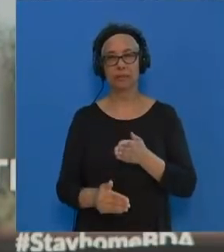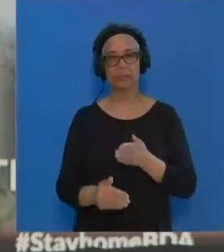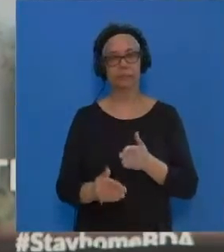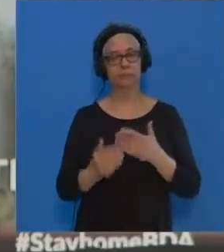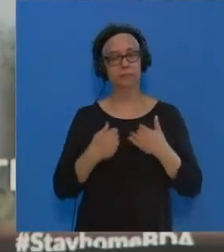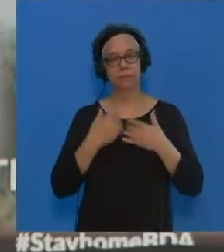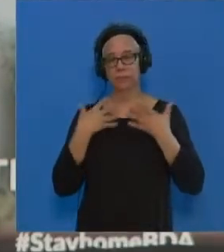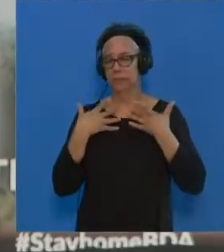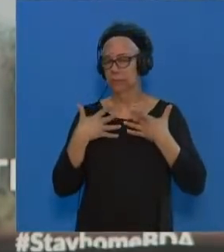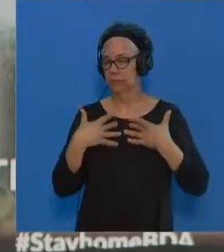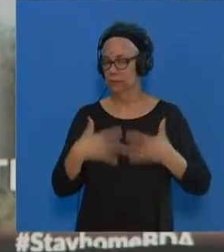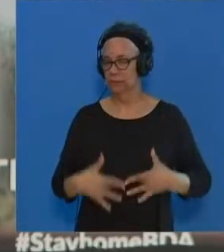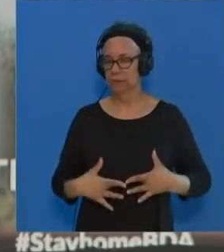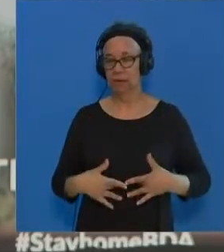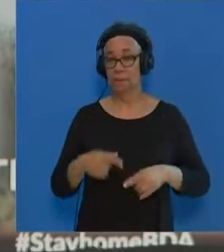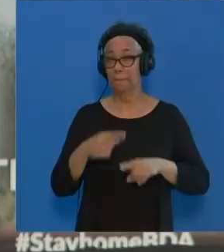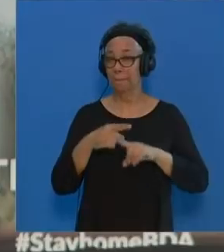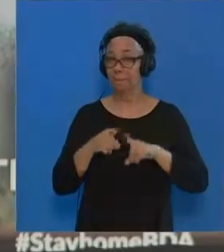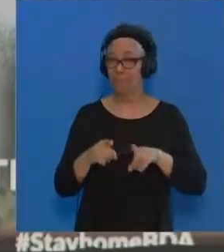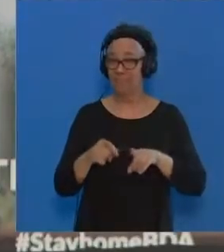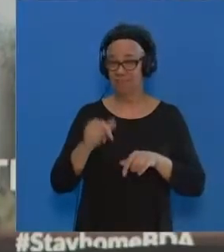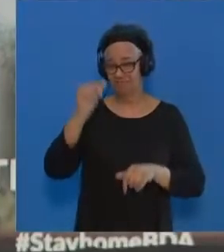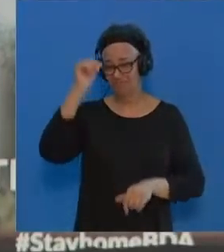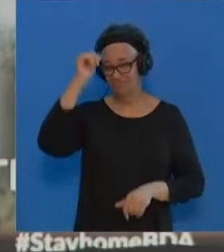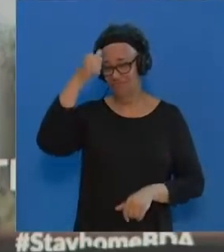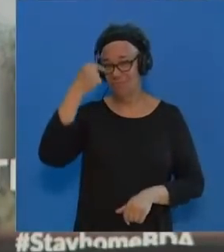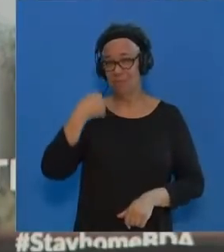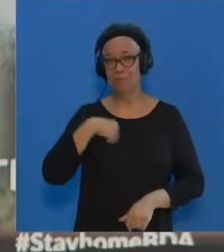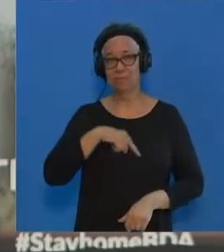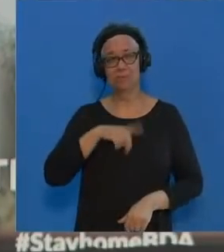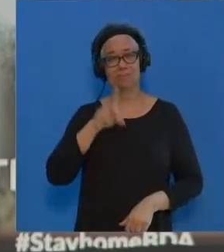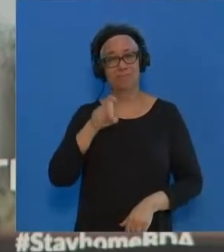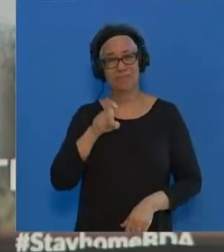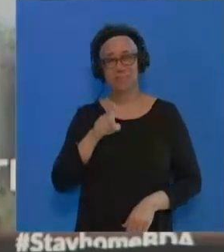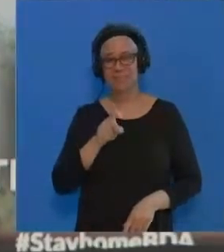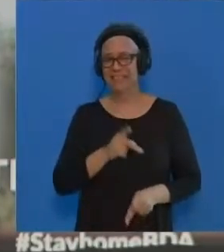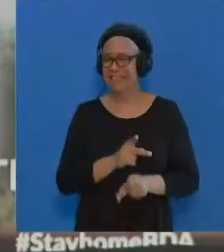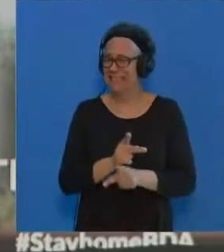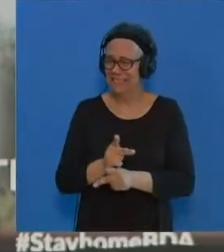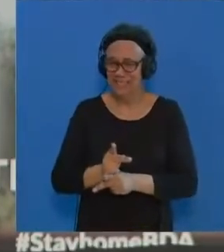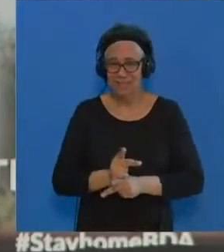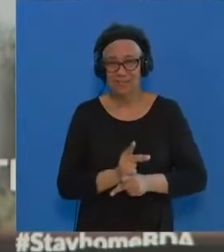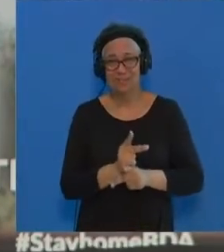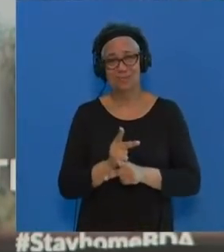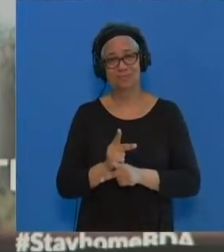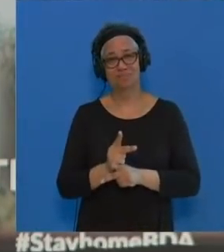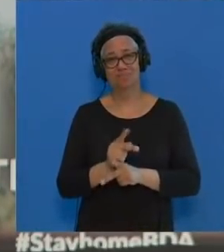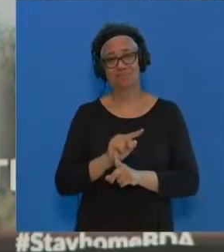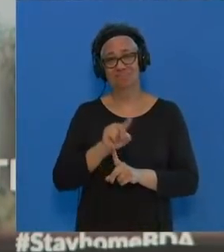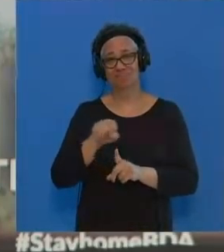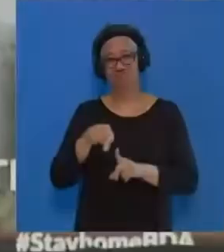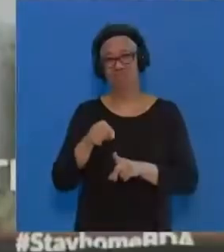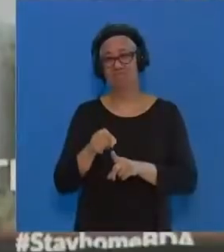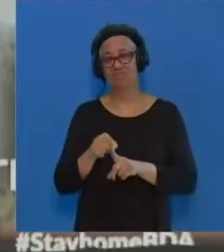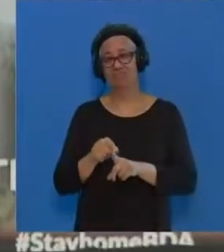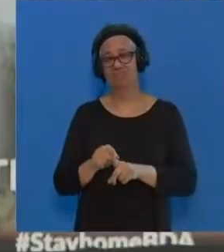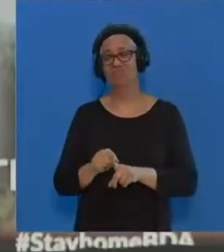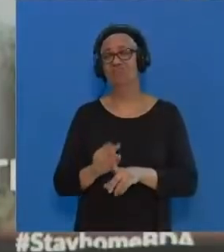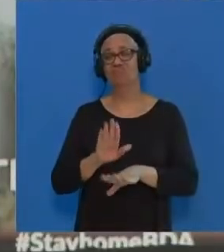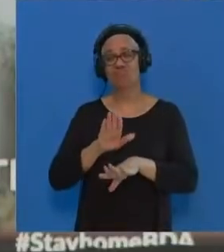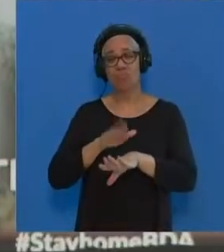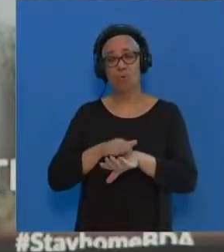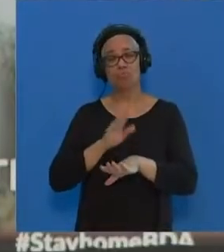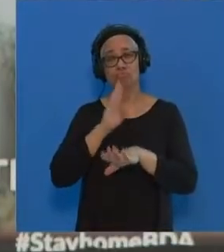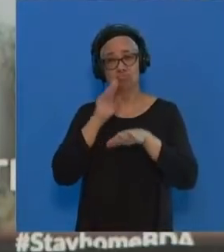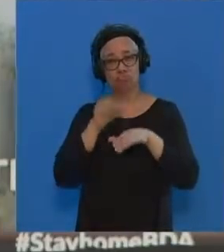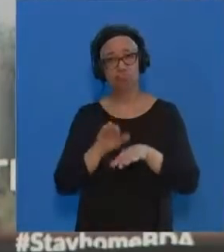to all of us that we must make sure that we are taking extra precautions when we are out on the water, as it